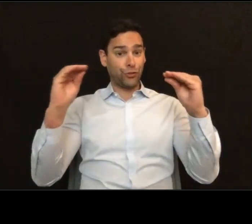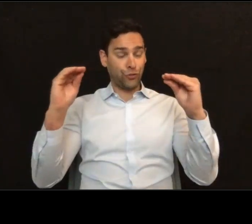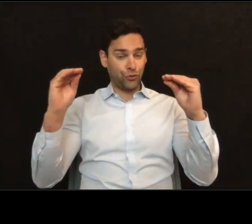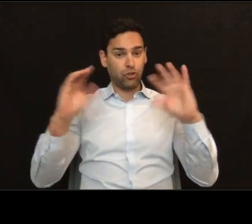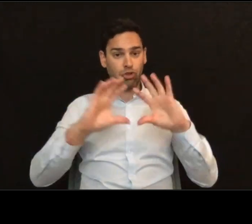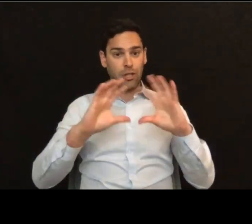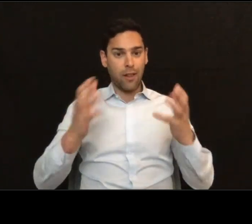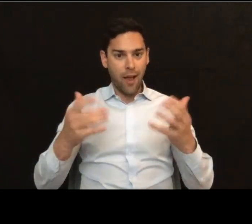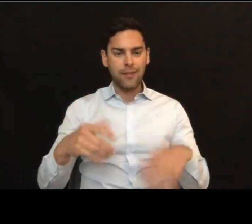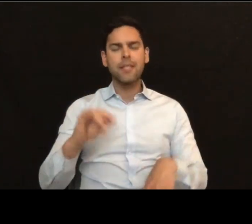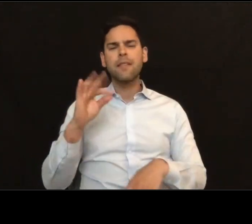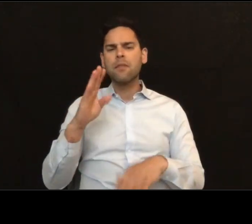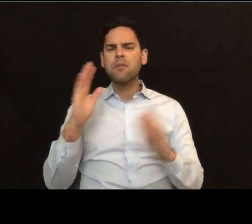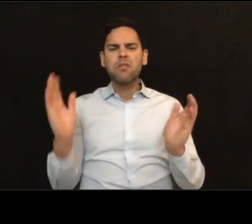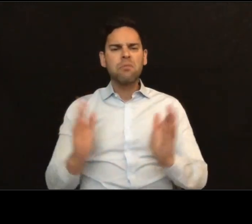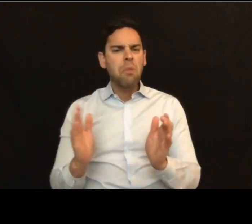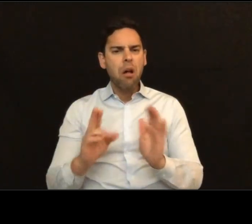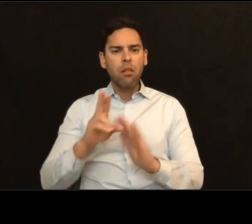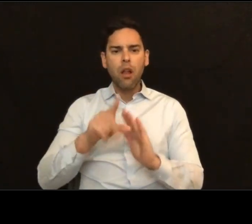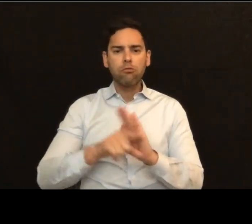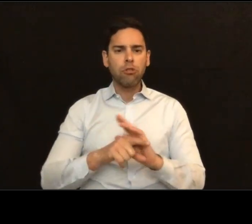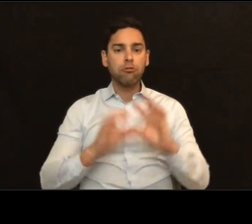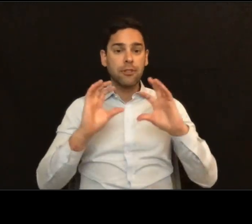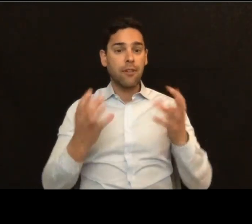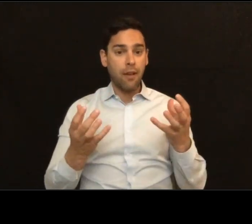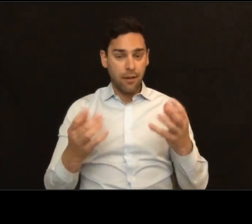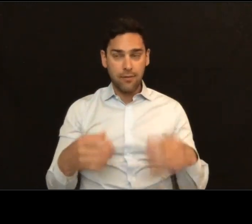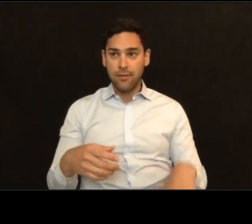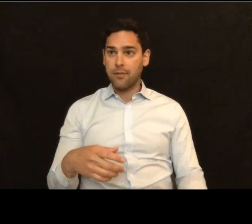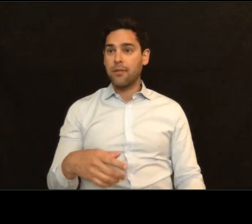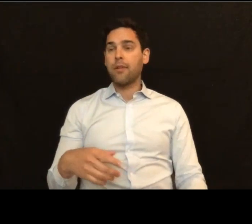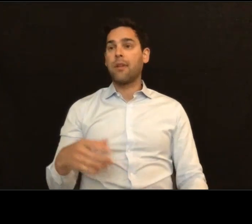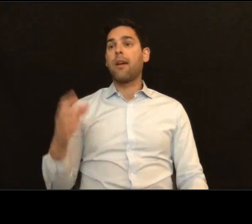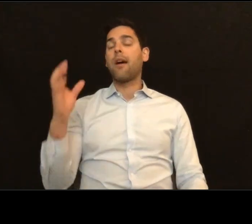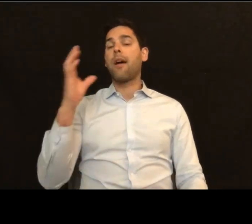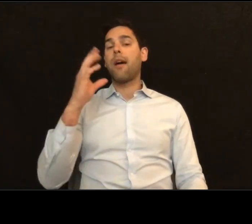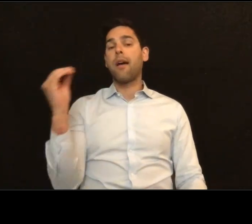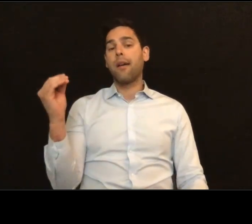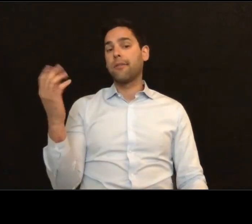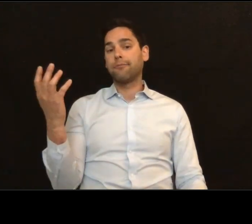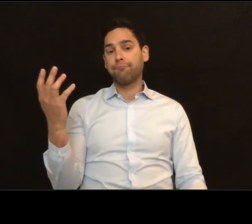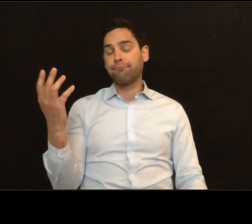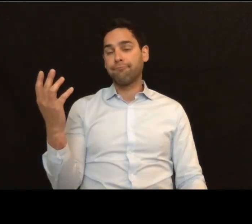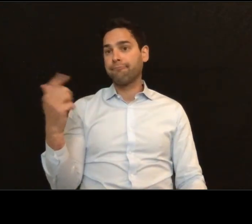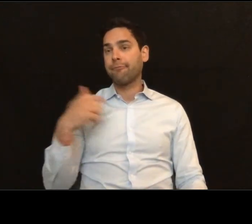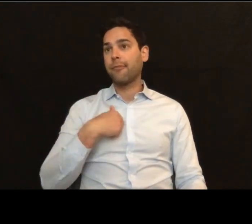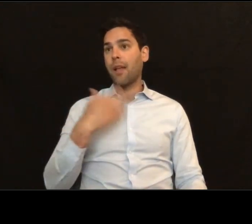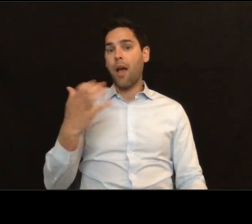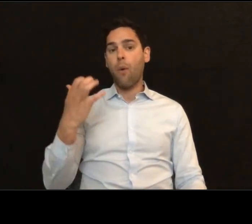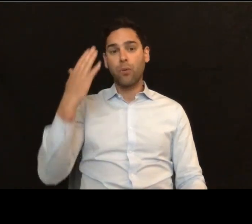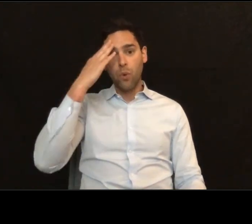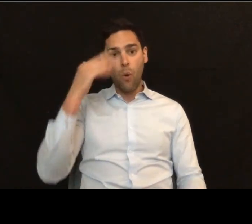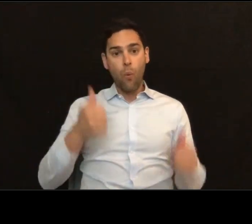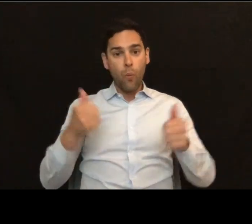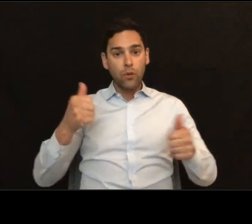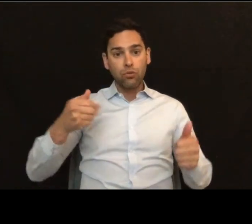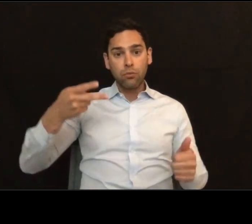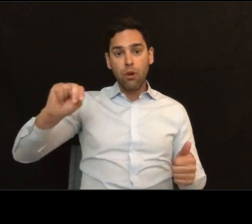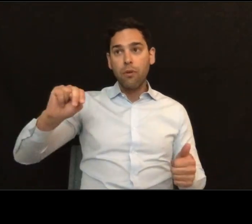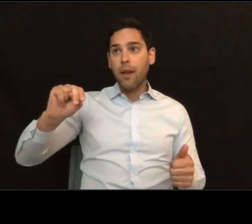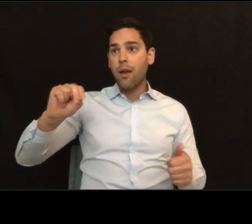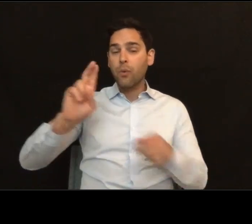like a small undergraduate class, and I want to know what pronouns to use about all my